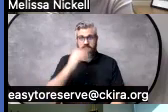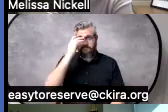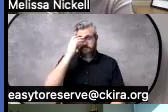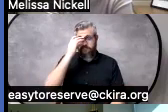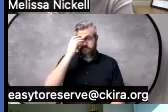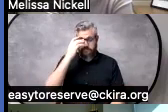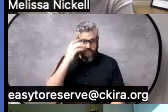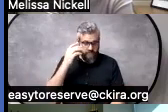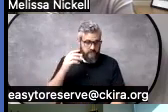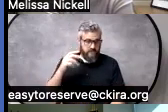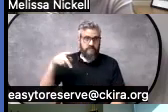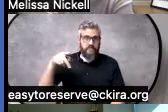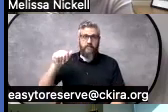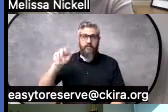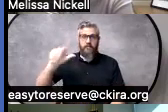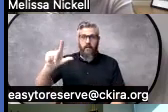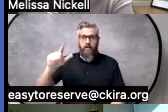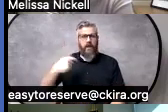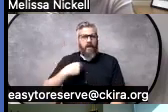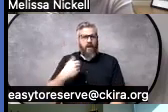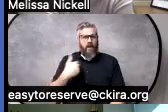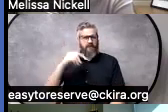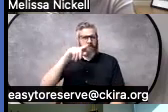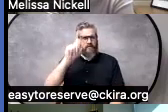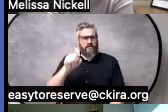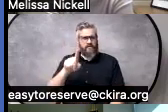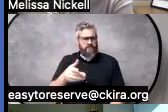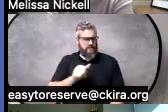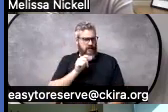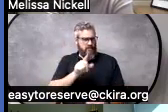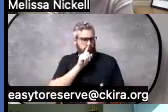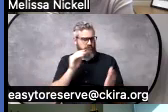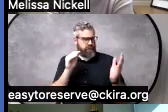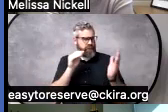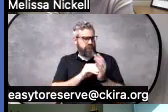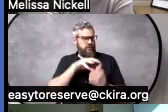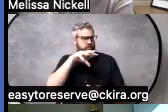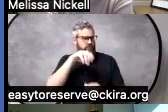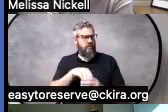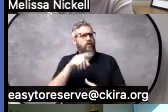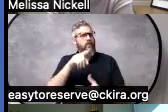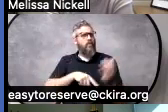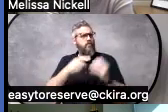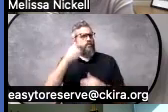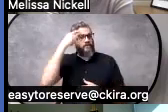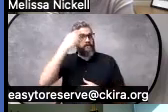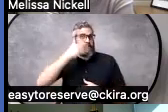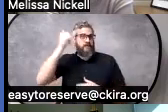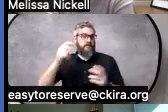So I have a question. I'm not sure if you had this in here, but what do you think is the best place